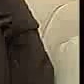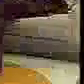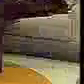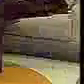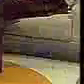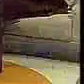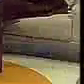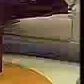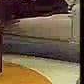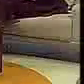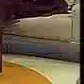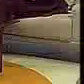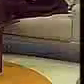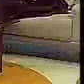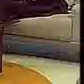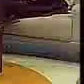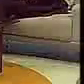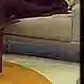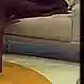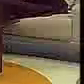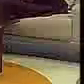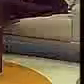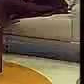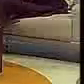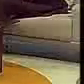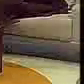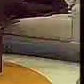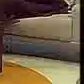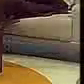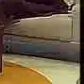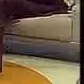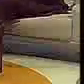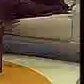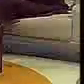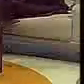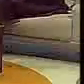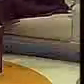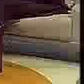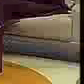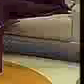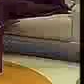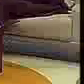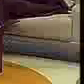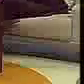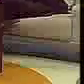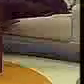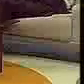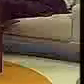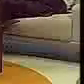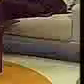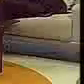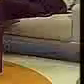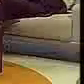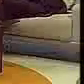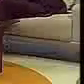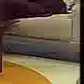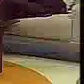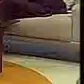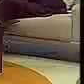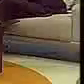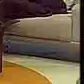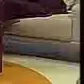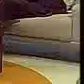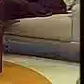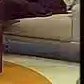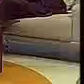picture of the employment opportunities available and are we seeing them I know that one of Isaac Maura is nominated member of Parliament today that should be